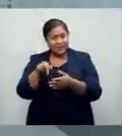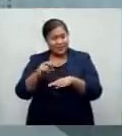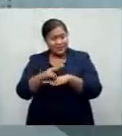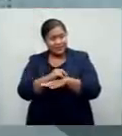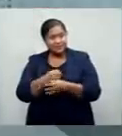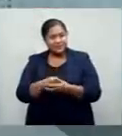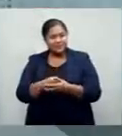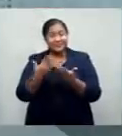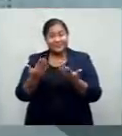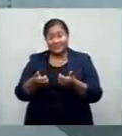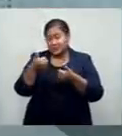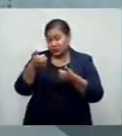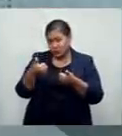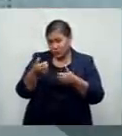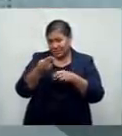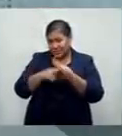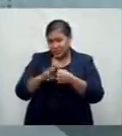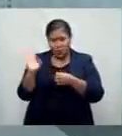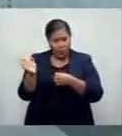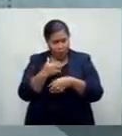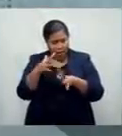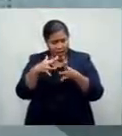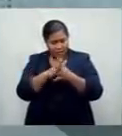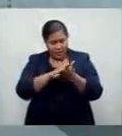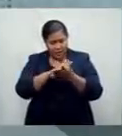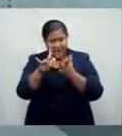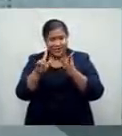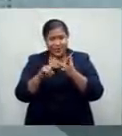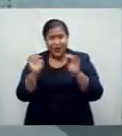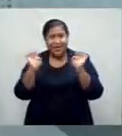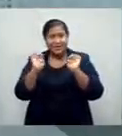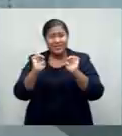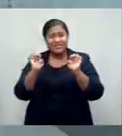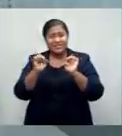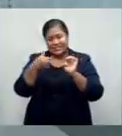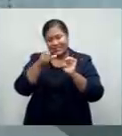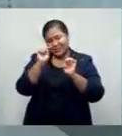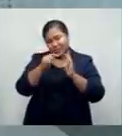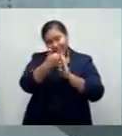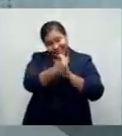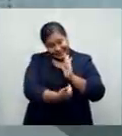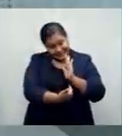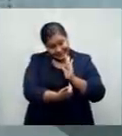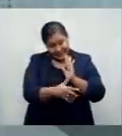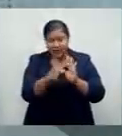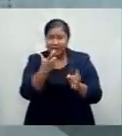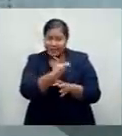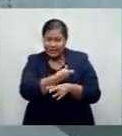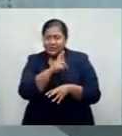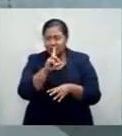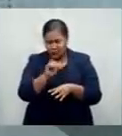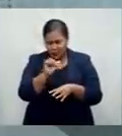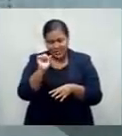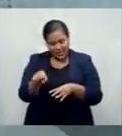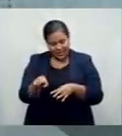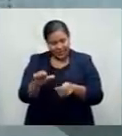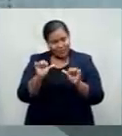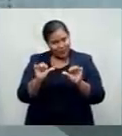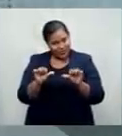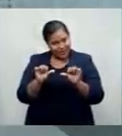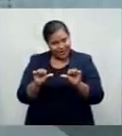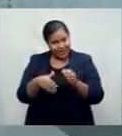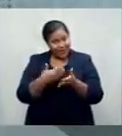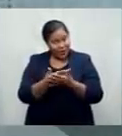good news is that all of the WHO emergency use listed vaccines do protect